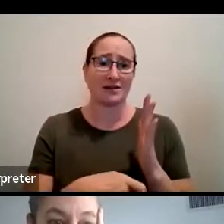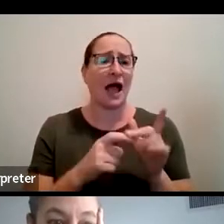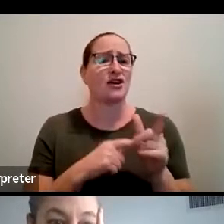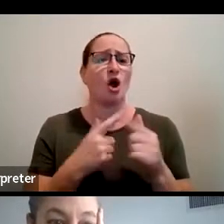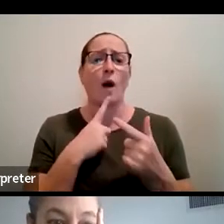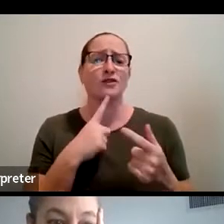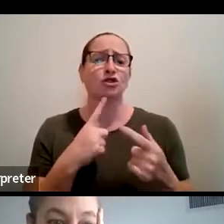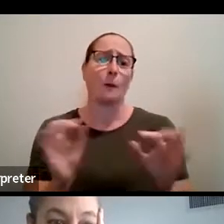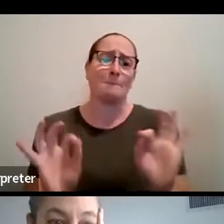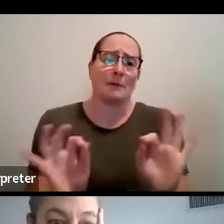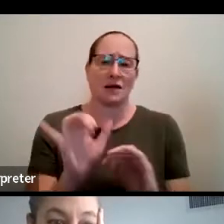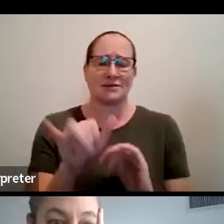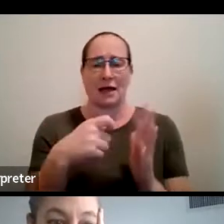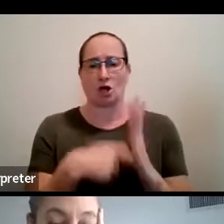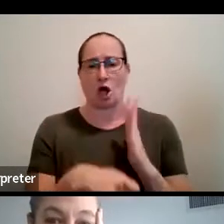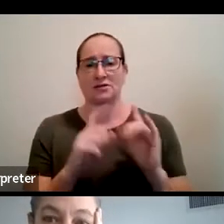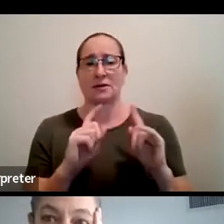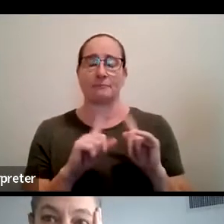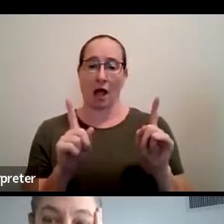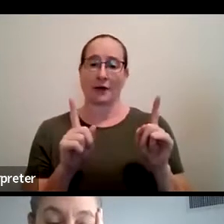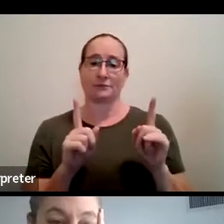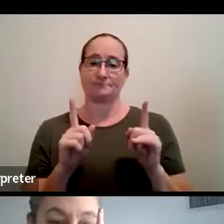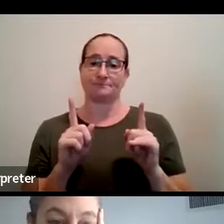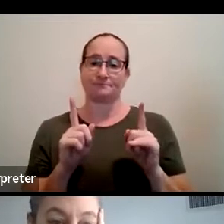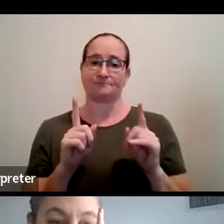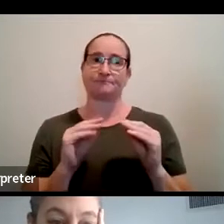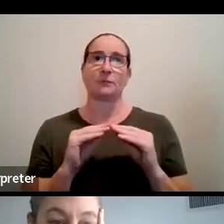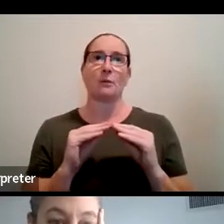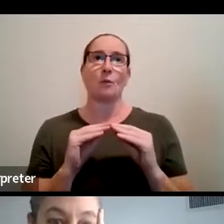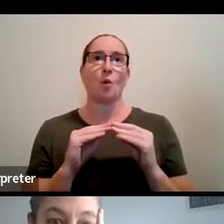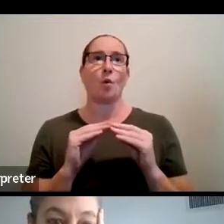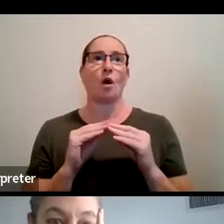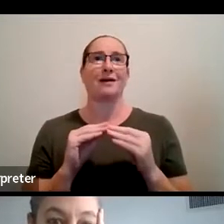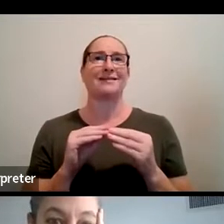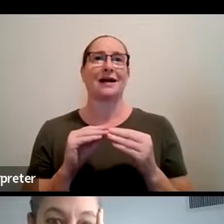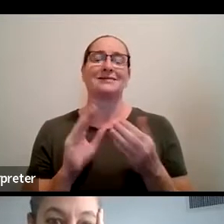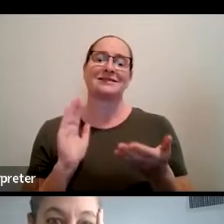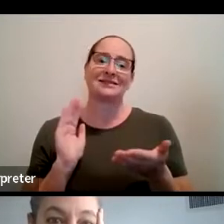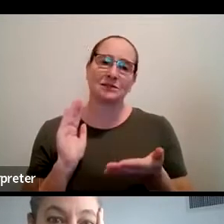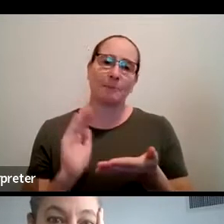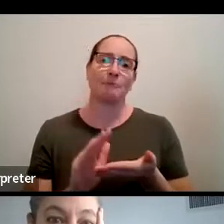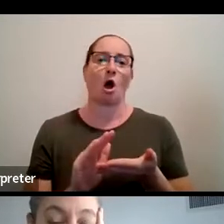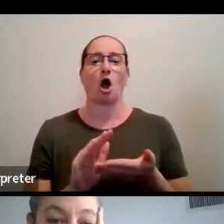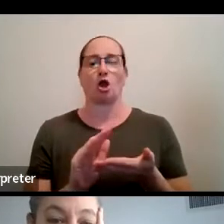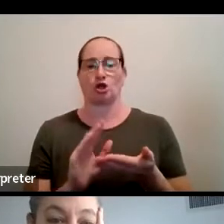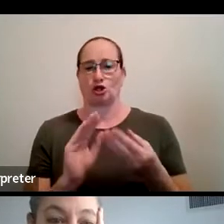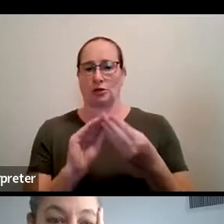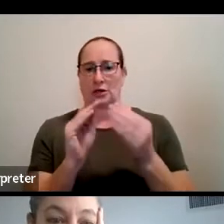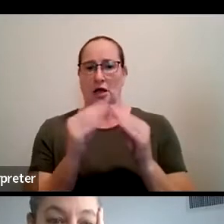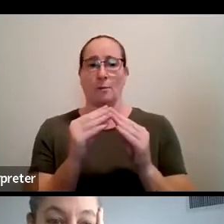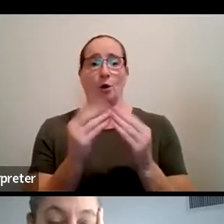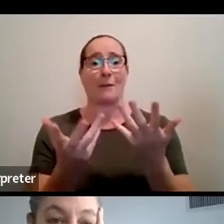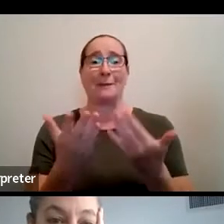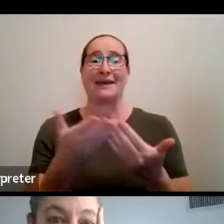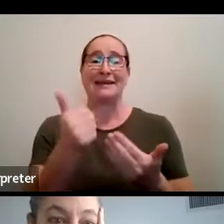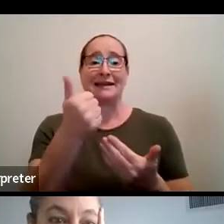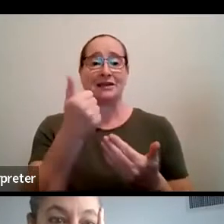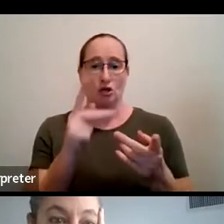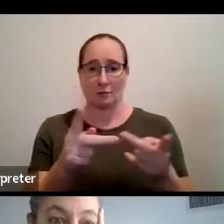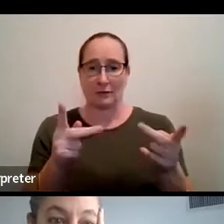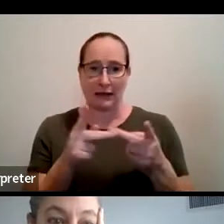that cost, but it's a much smaller number and perhaps an easier place to start